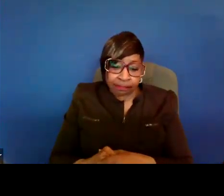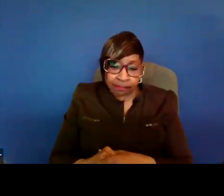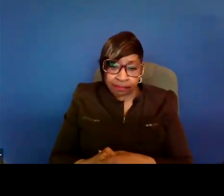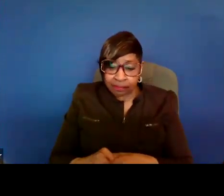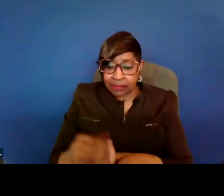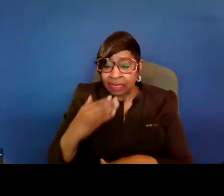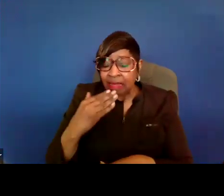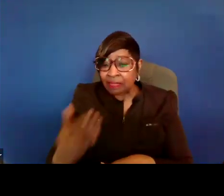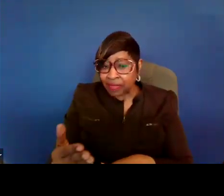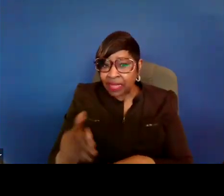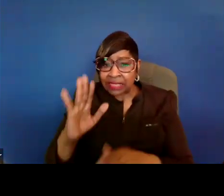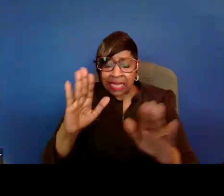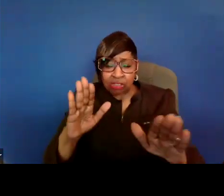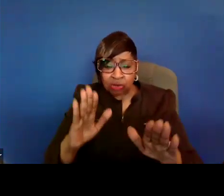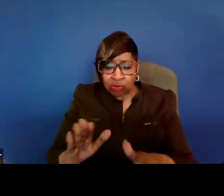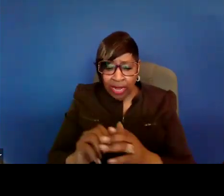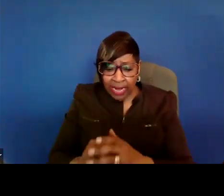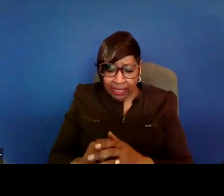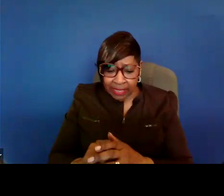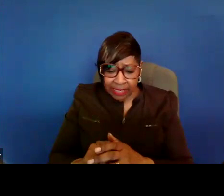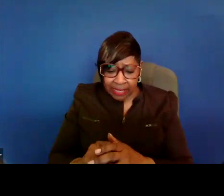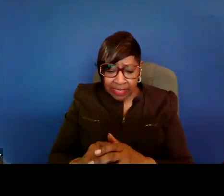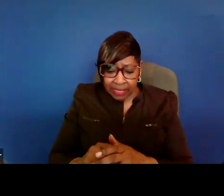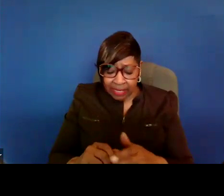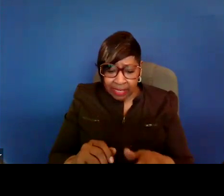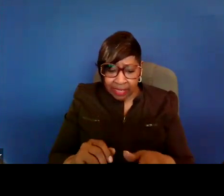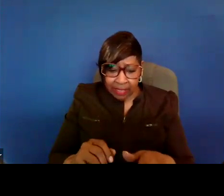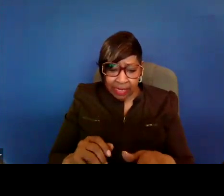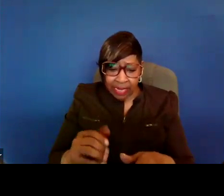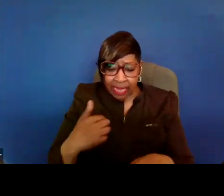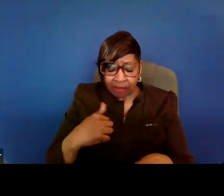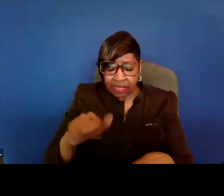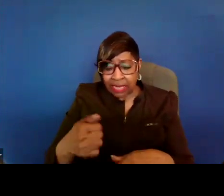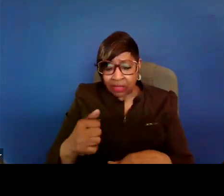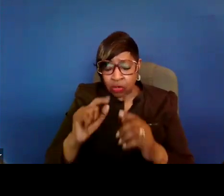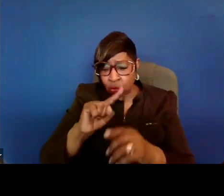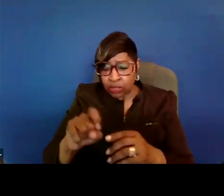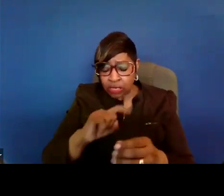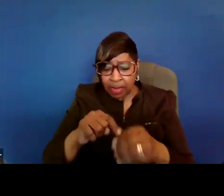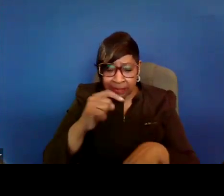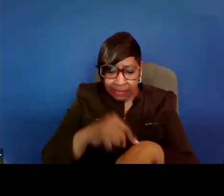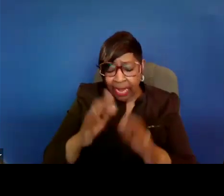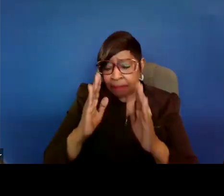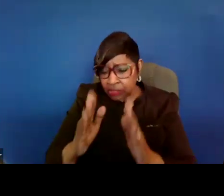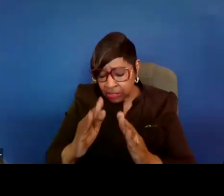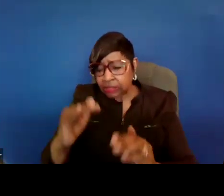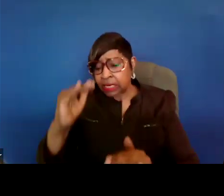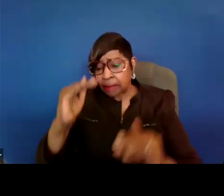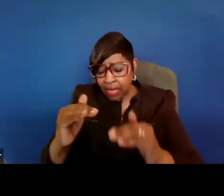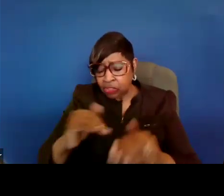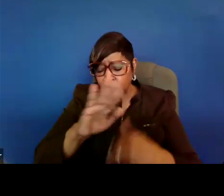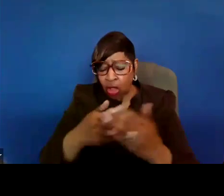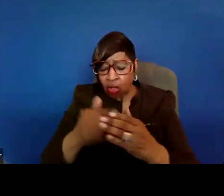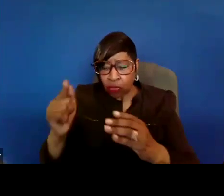Thanks, y'all. This is great. I see there's sort of a related question just about time and intention and balancing that with other creative pursuits while wanting